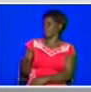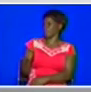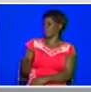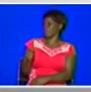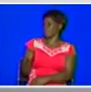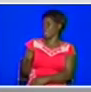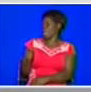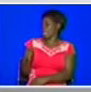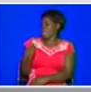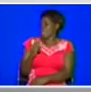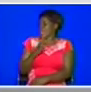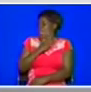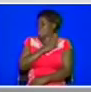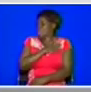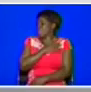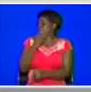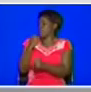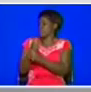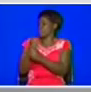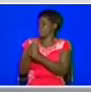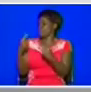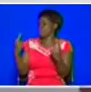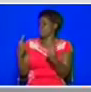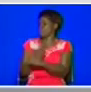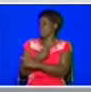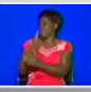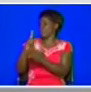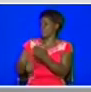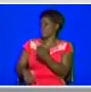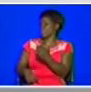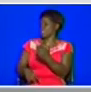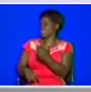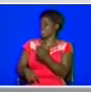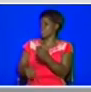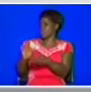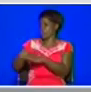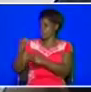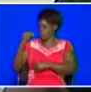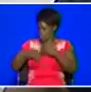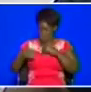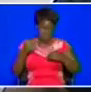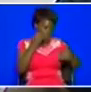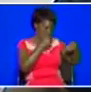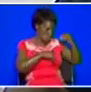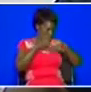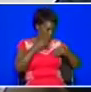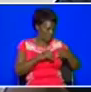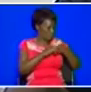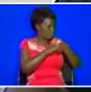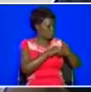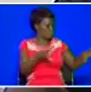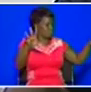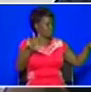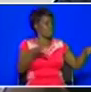would be significantly different with the war on graft under NASA leadership? Corruption is a multidimensional